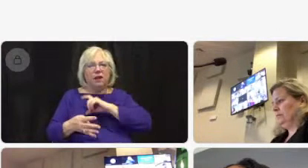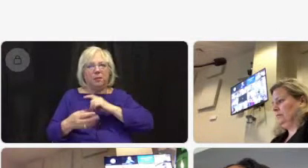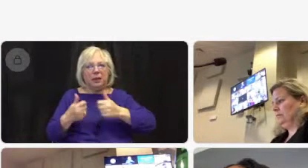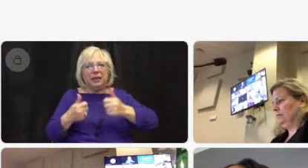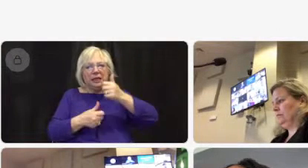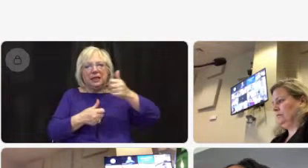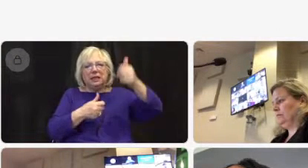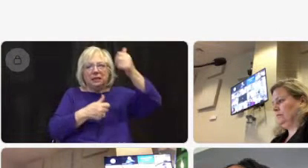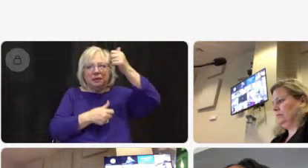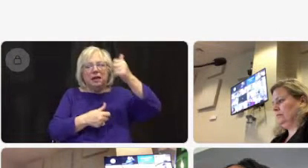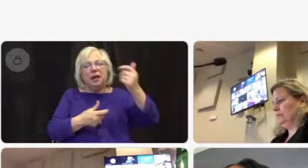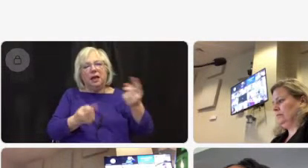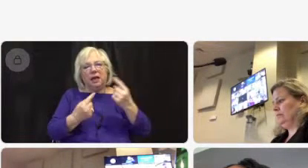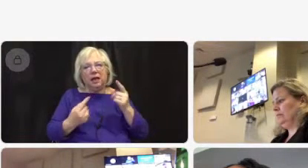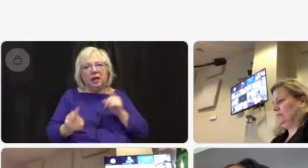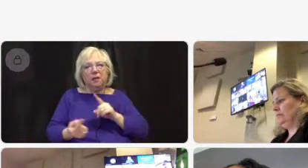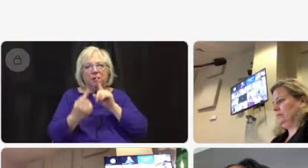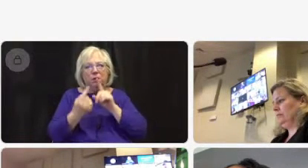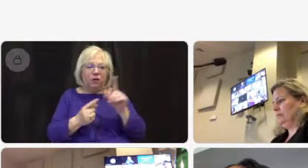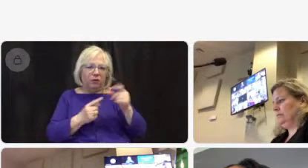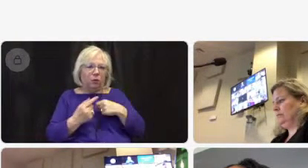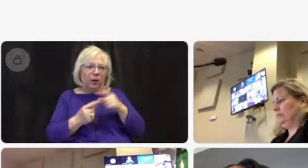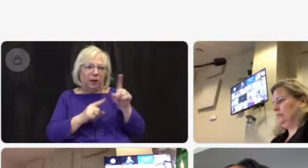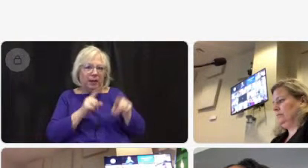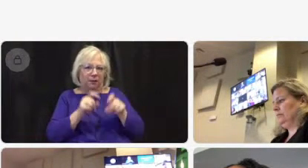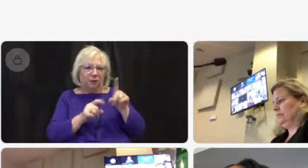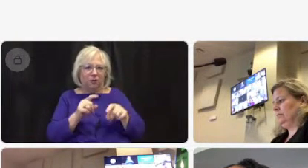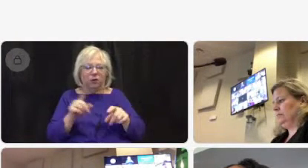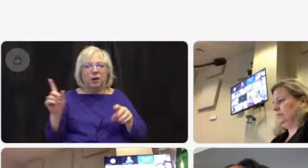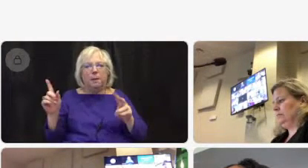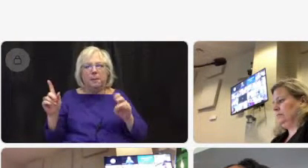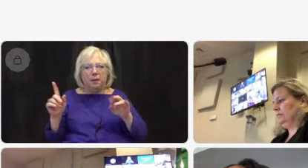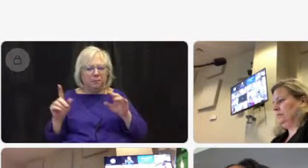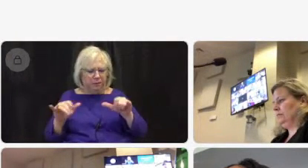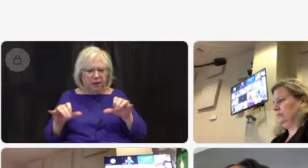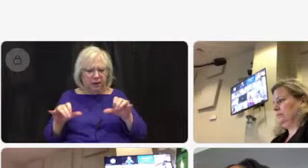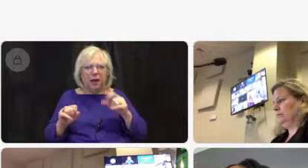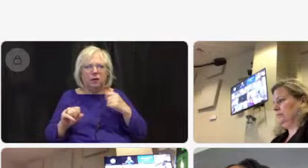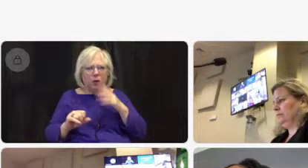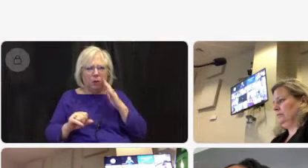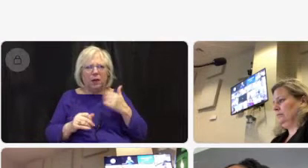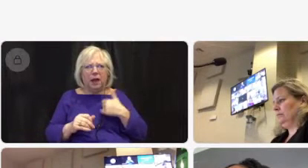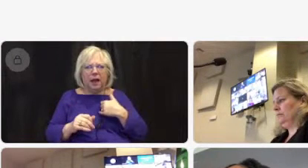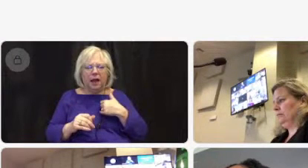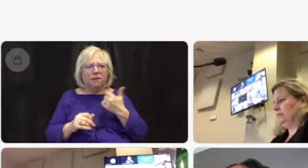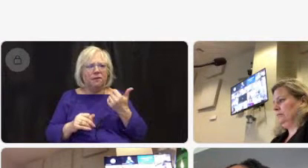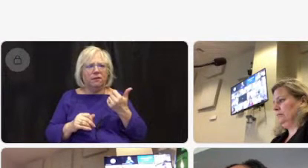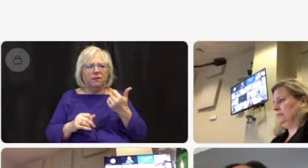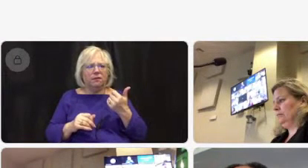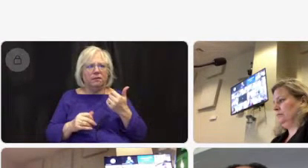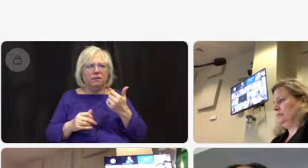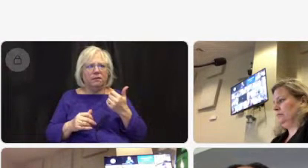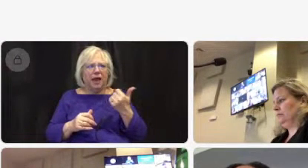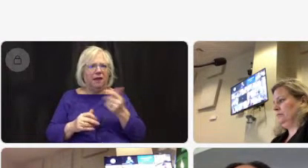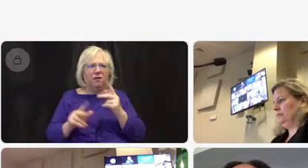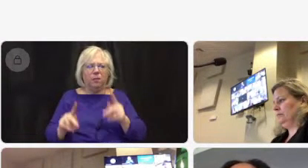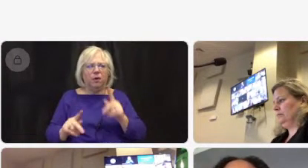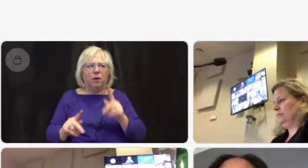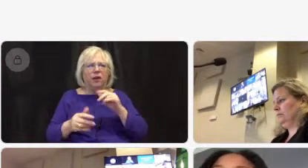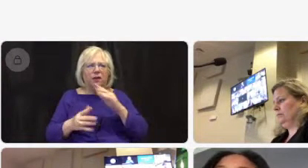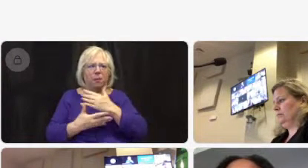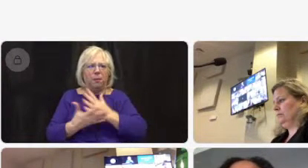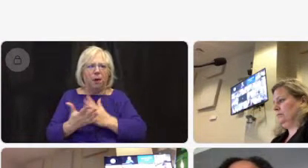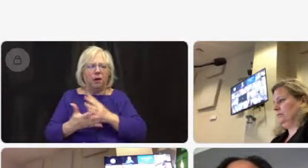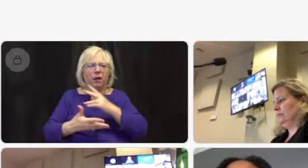us so we can ask them questions also. Yes, ma'am. We'll have everyone that's a part of those Ps here. So everyone